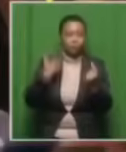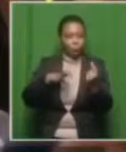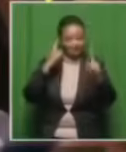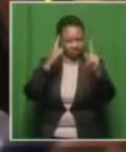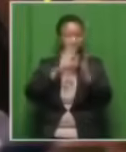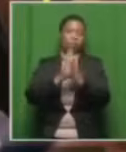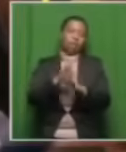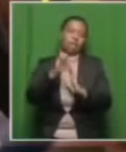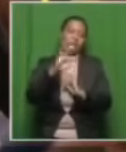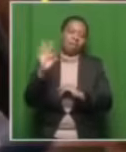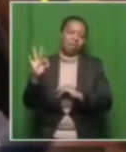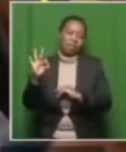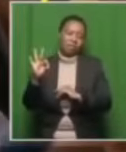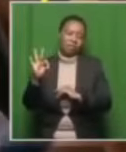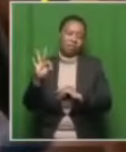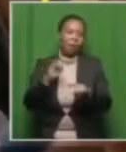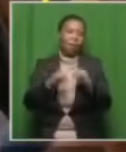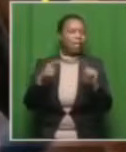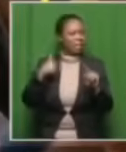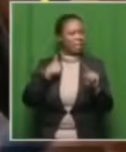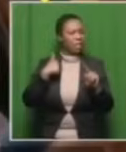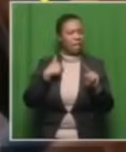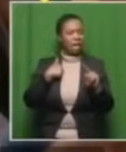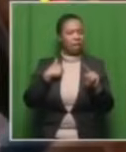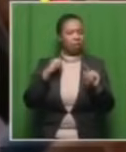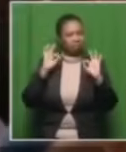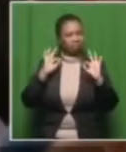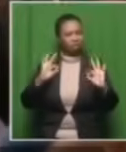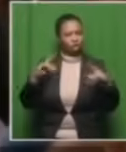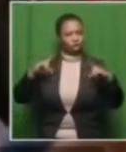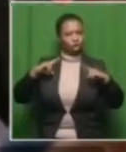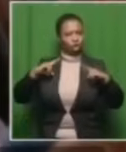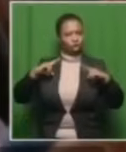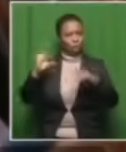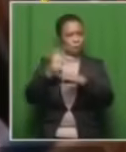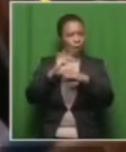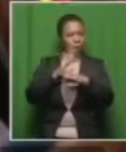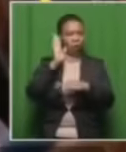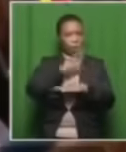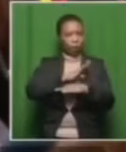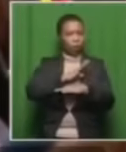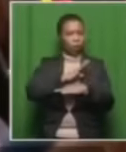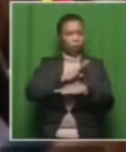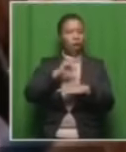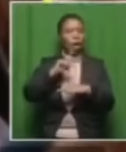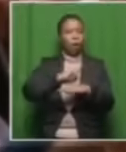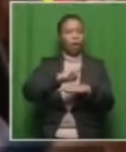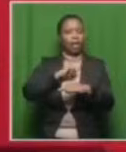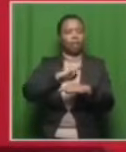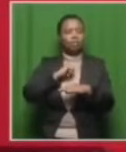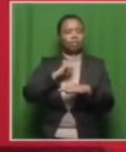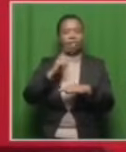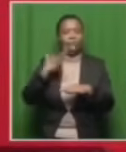And we were not adequately prepared to counter an ideological political onslaught against